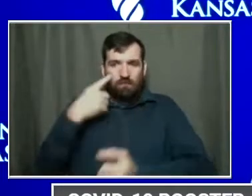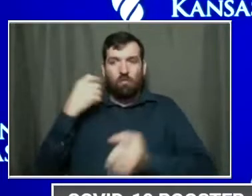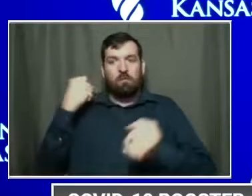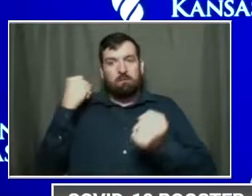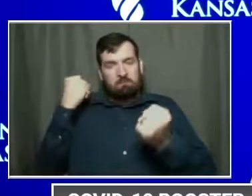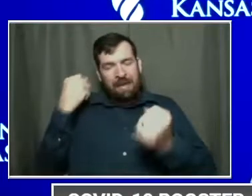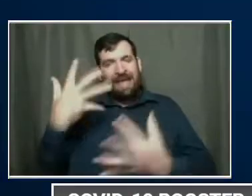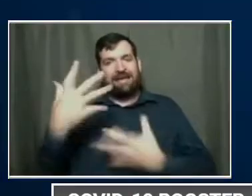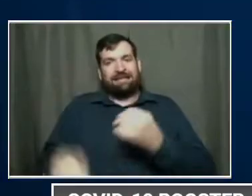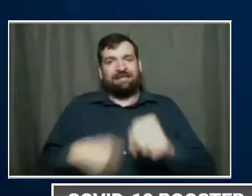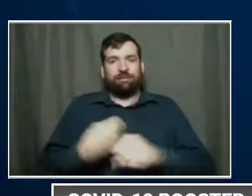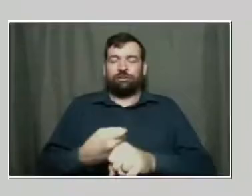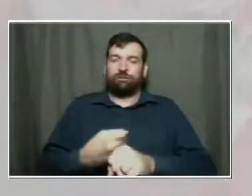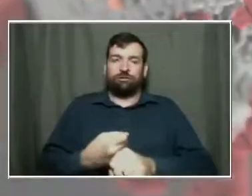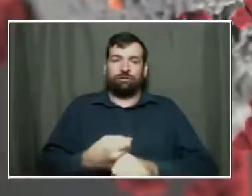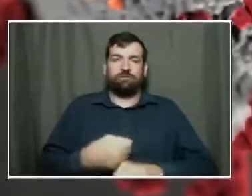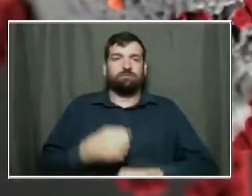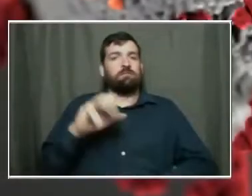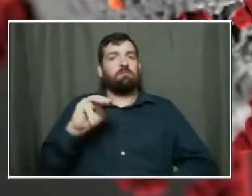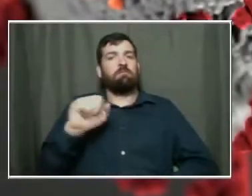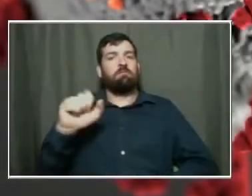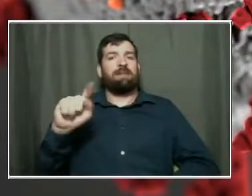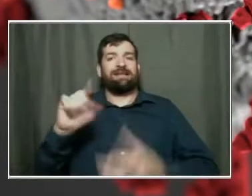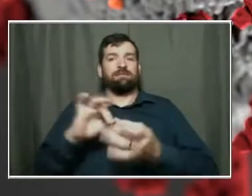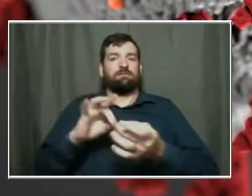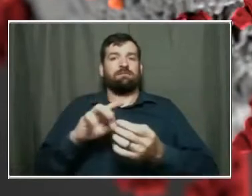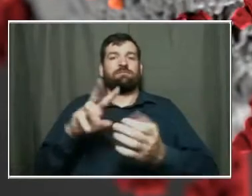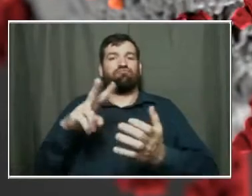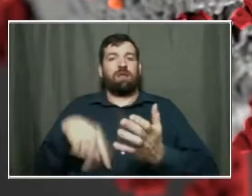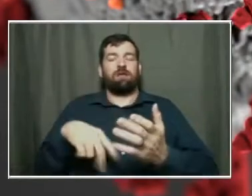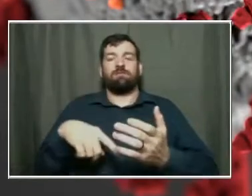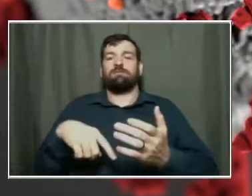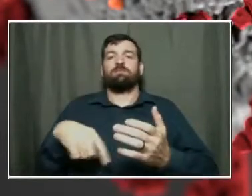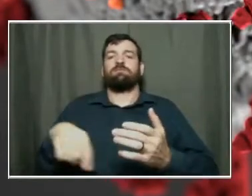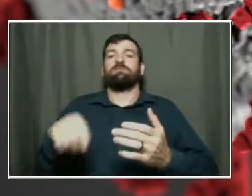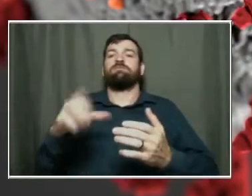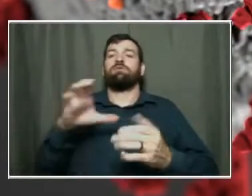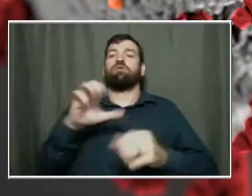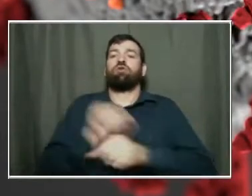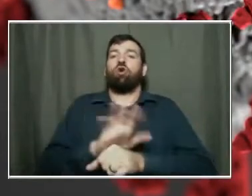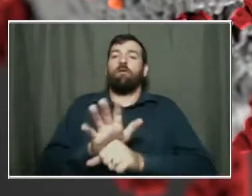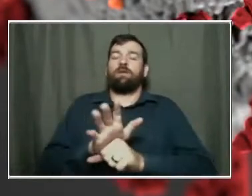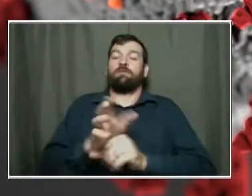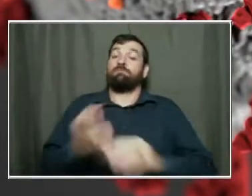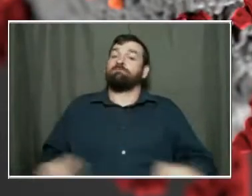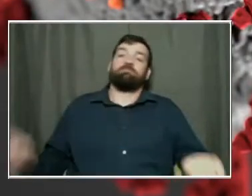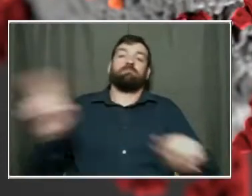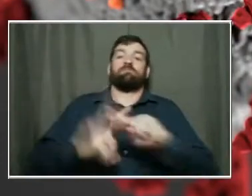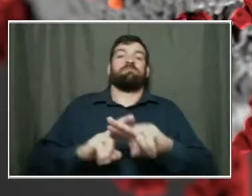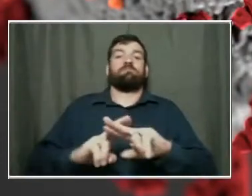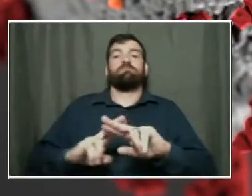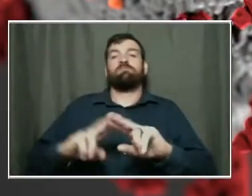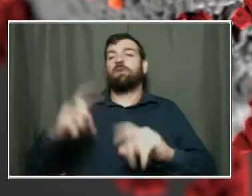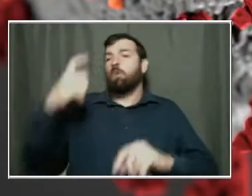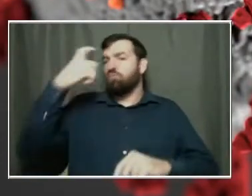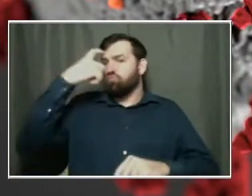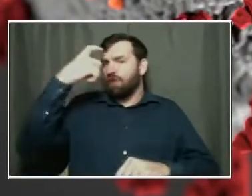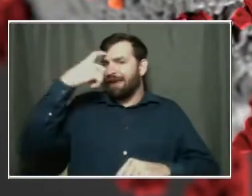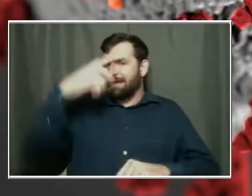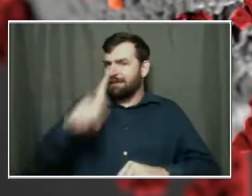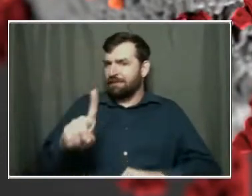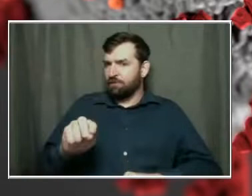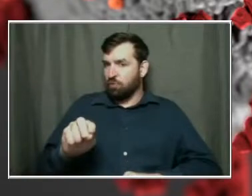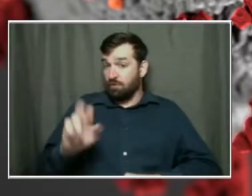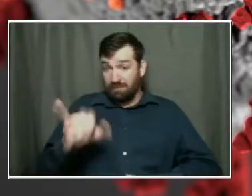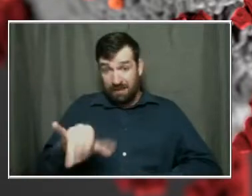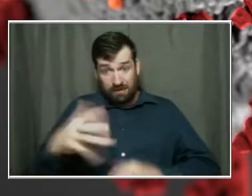not? Max said that he read somewhere that COVID gives you an increased risk of brain disorders. I guess that would be would that be